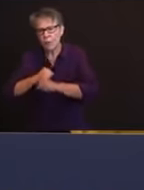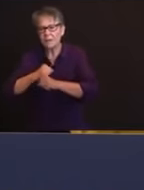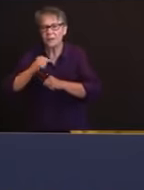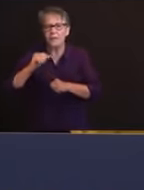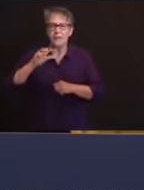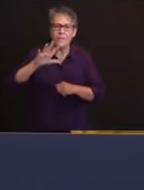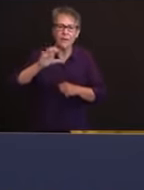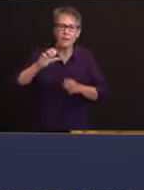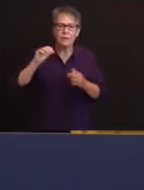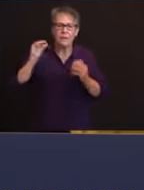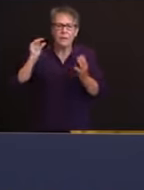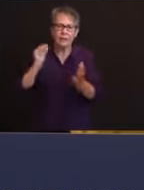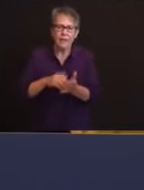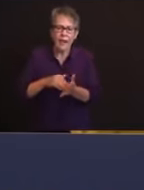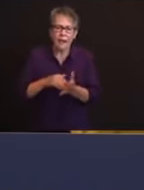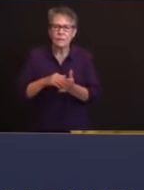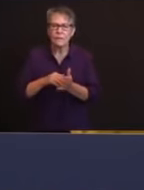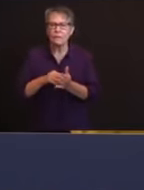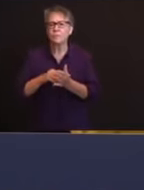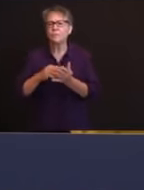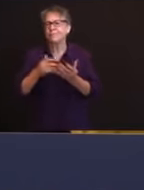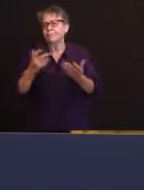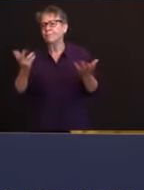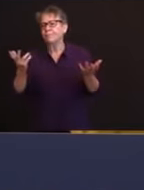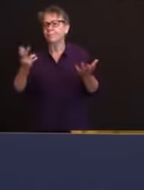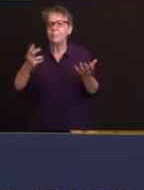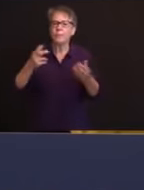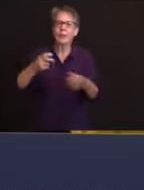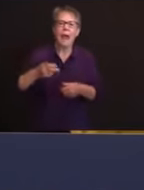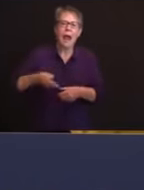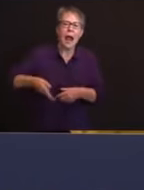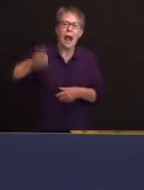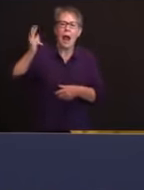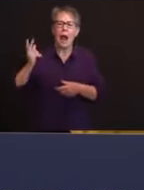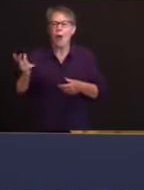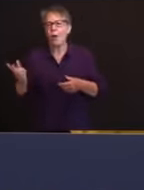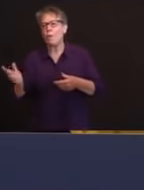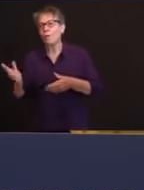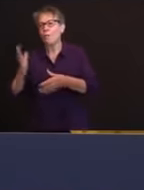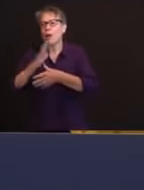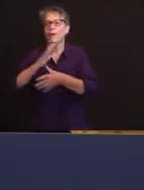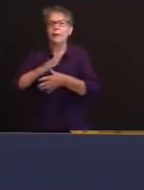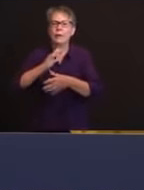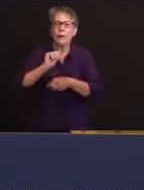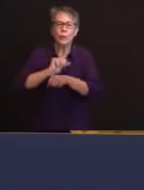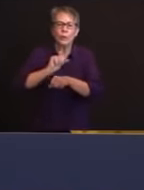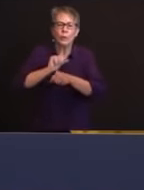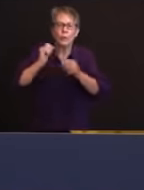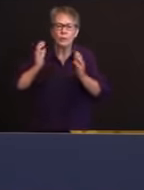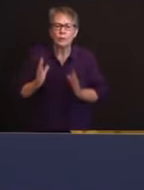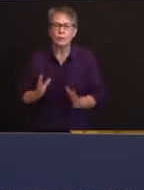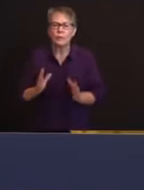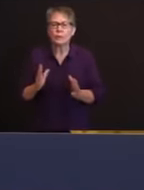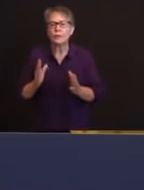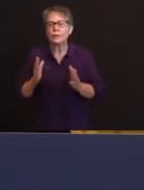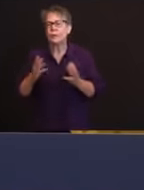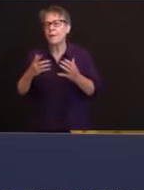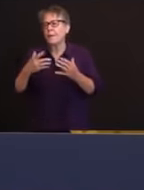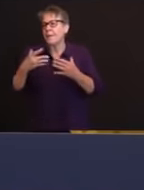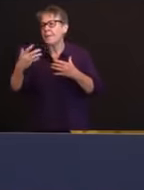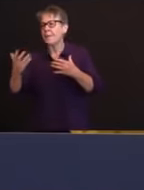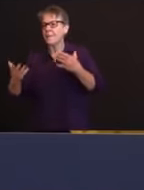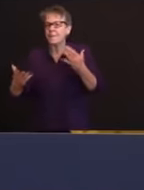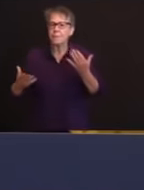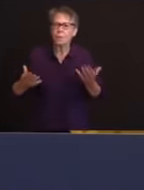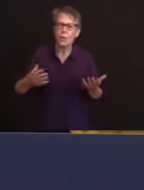taking to address what could be a significant capacity gap at the start? And second, Assemblyman John Bramnick says there's no transparency in the